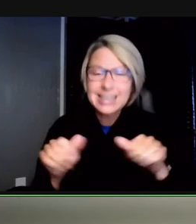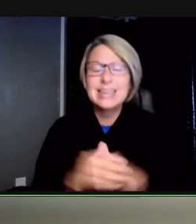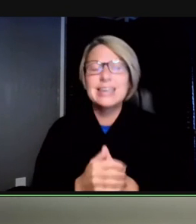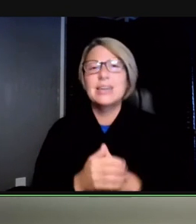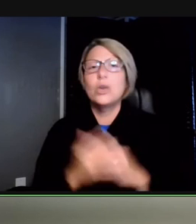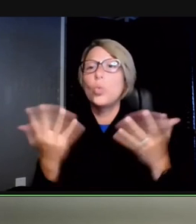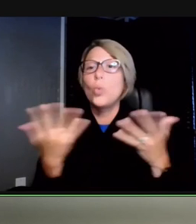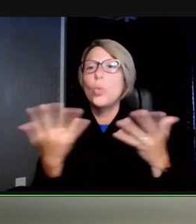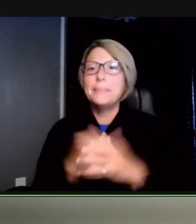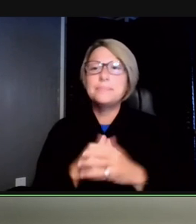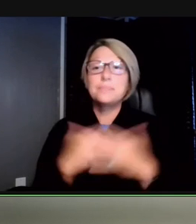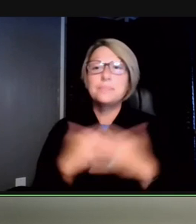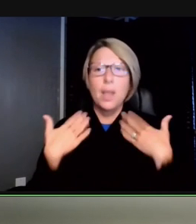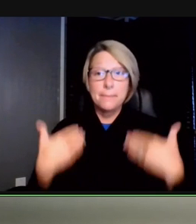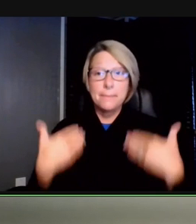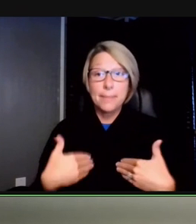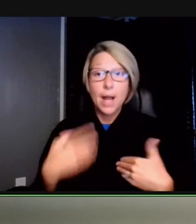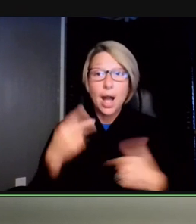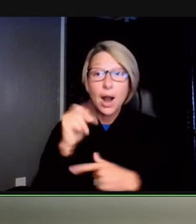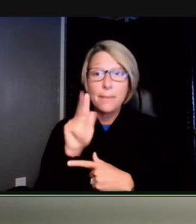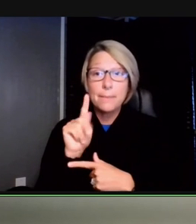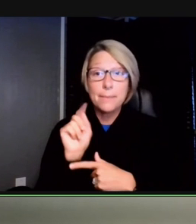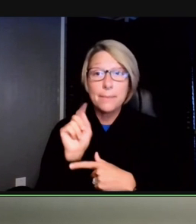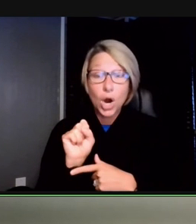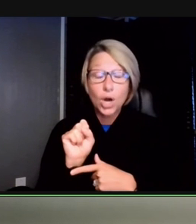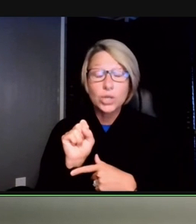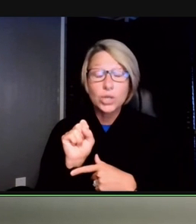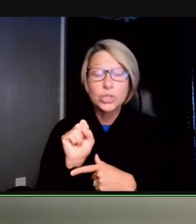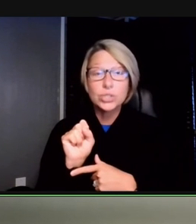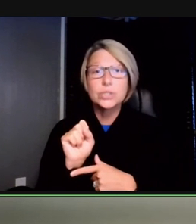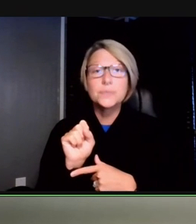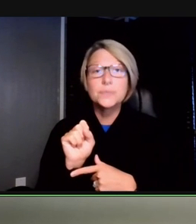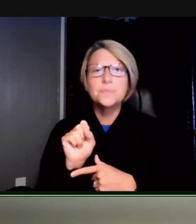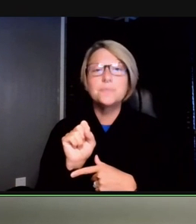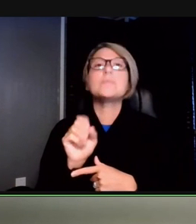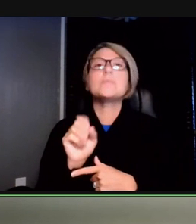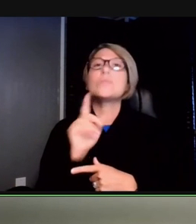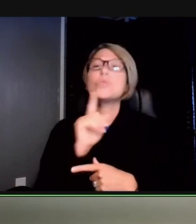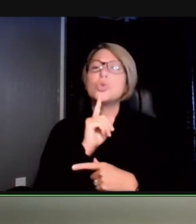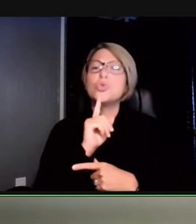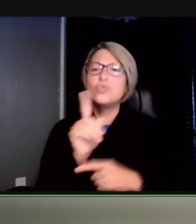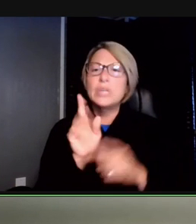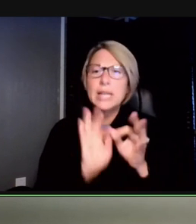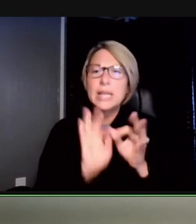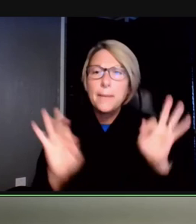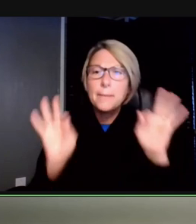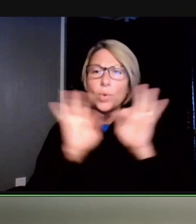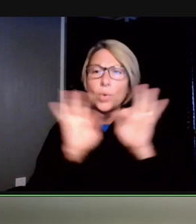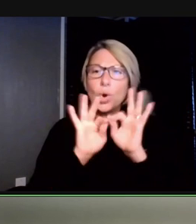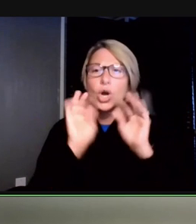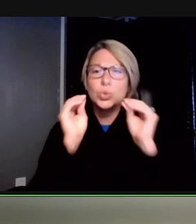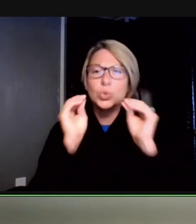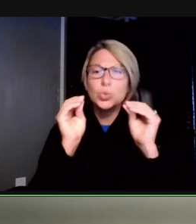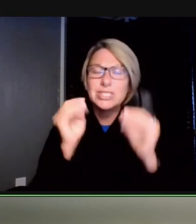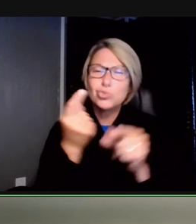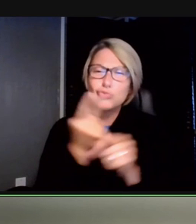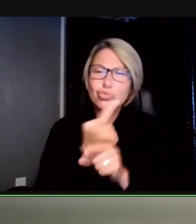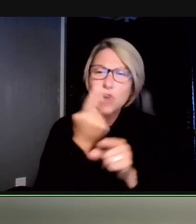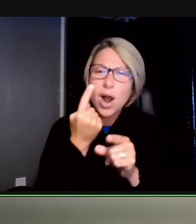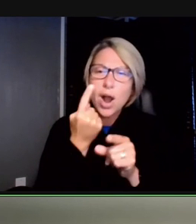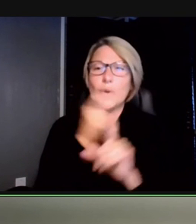parts. And the thing that's really important about teaching body parts is teaching them the proper words. I don't know how